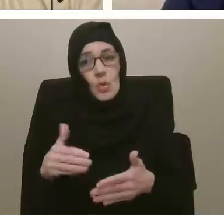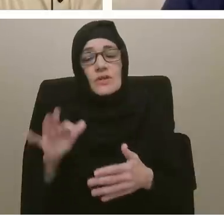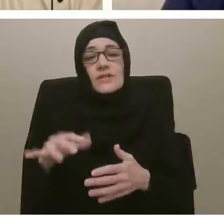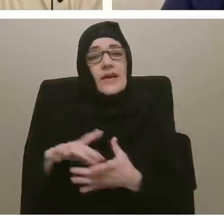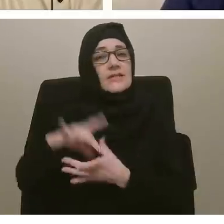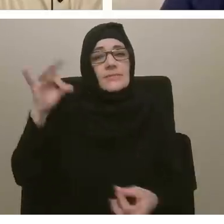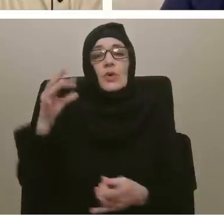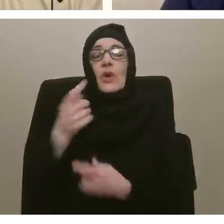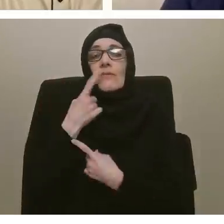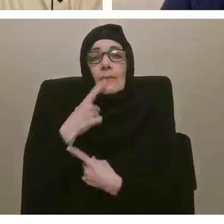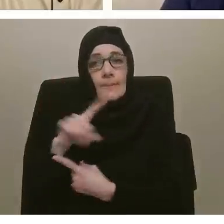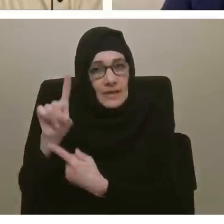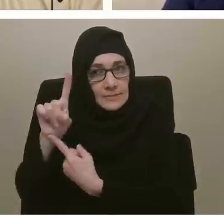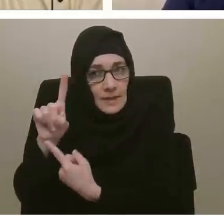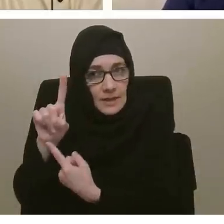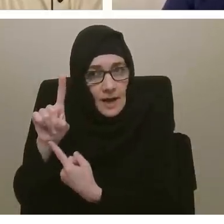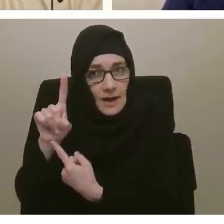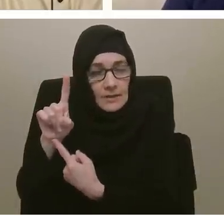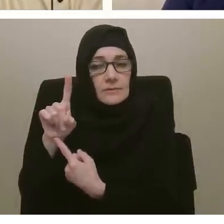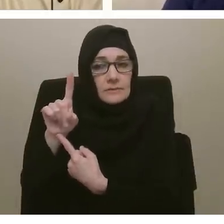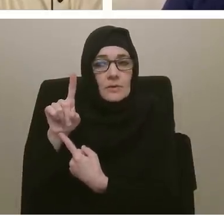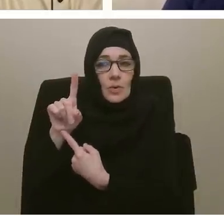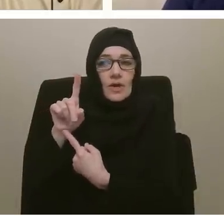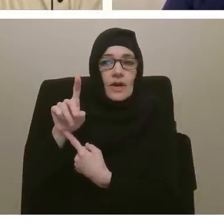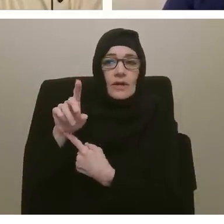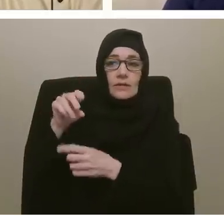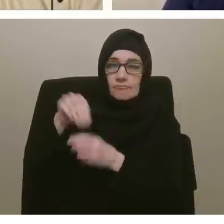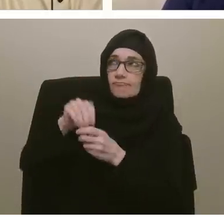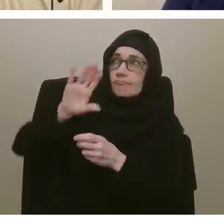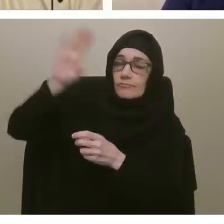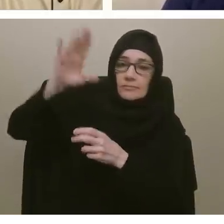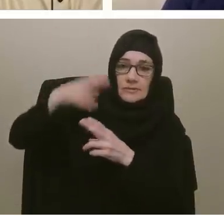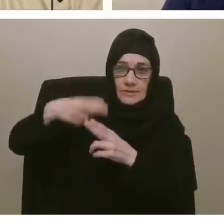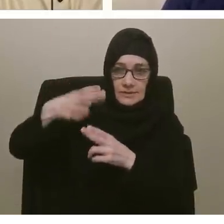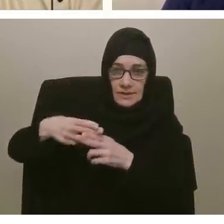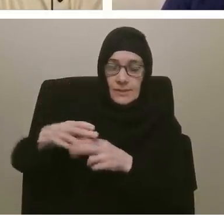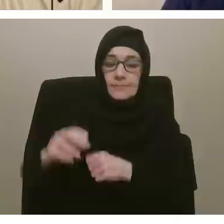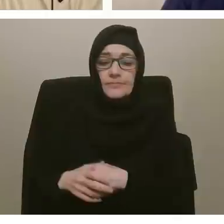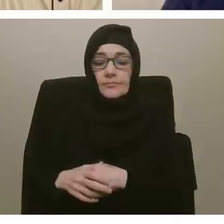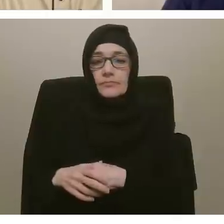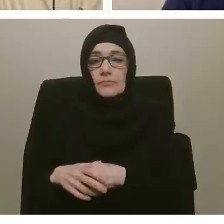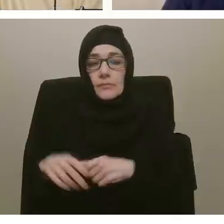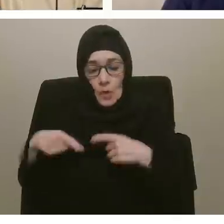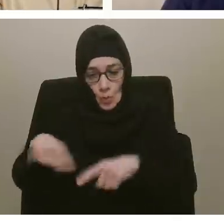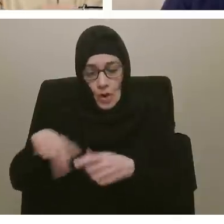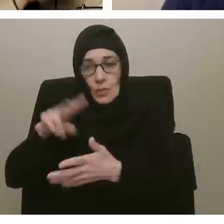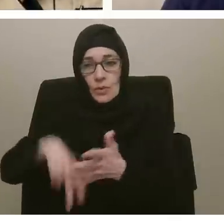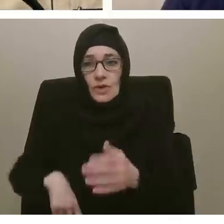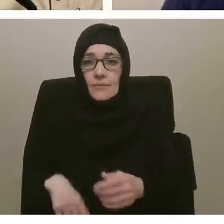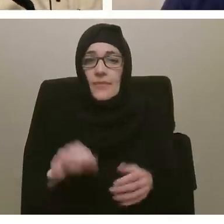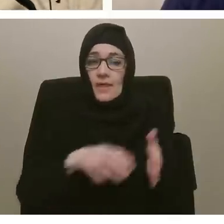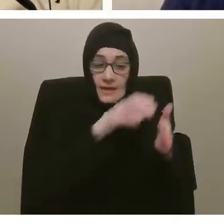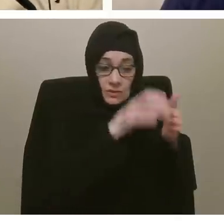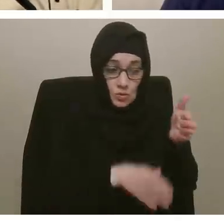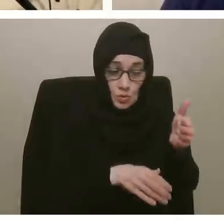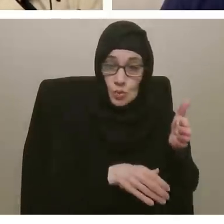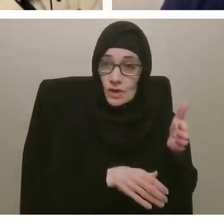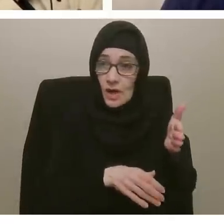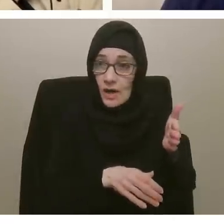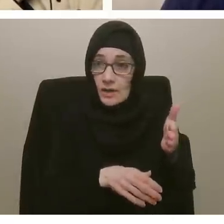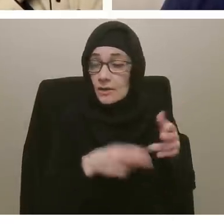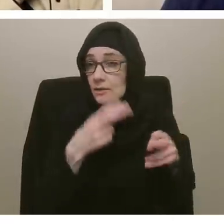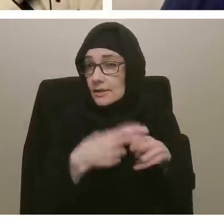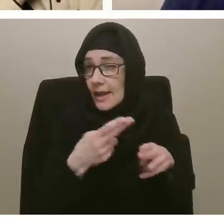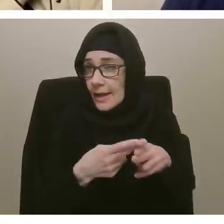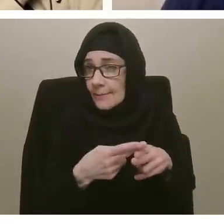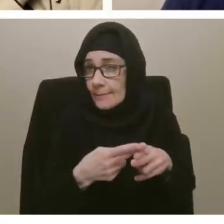we read and to bring life to the Quran. Because, and I'll pass off the mic with this, the surah, what's the name of the surah in